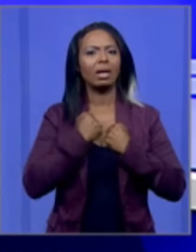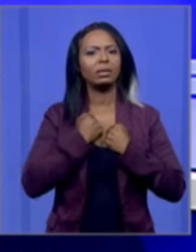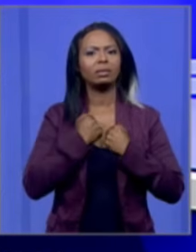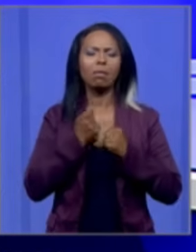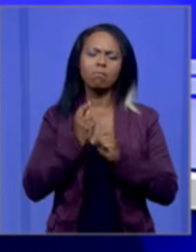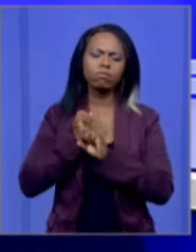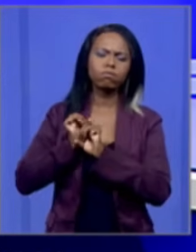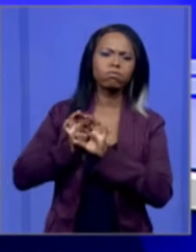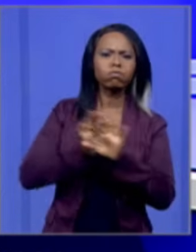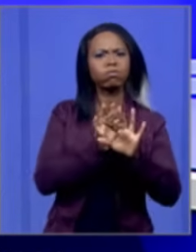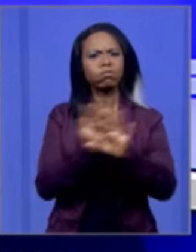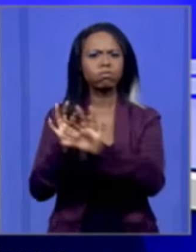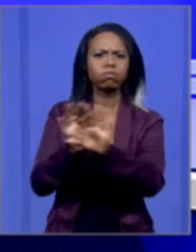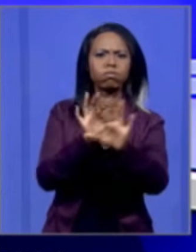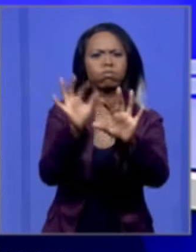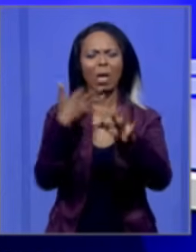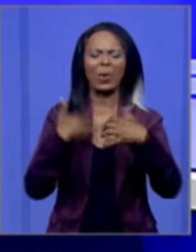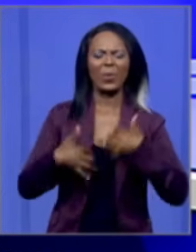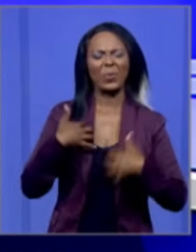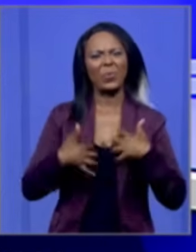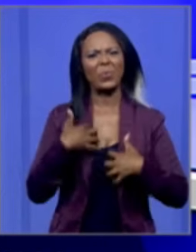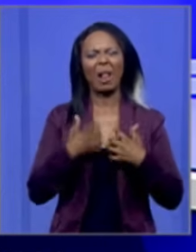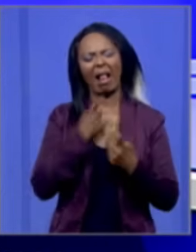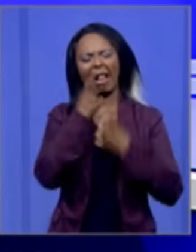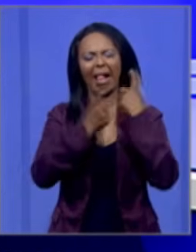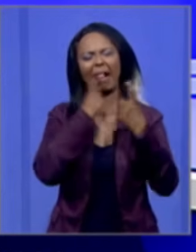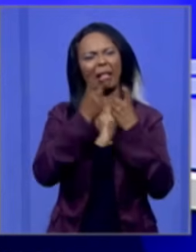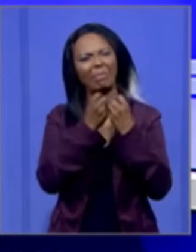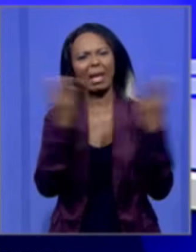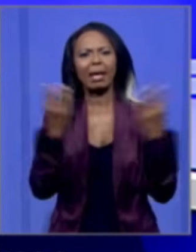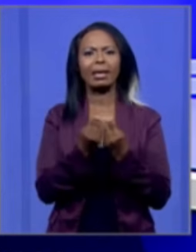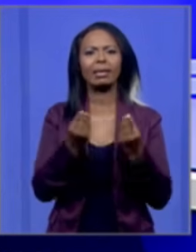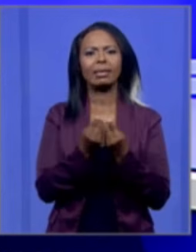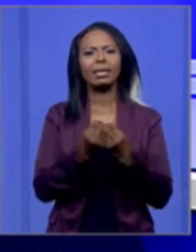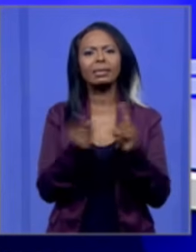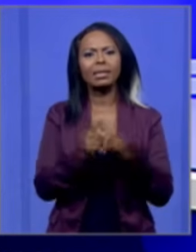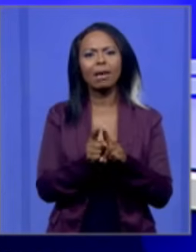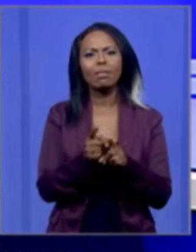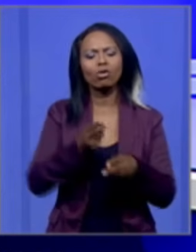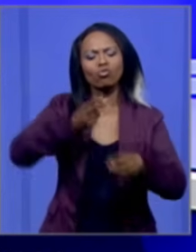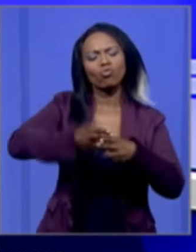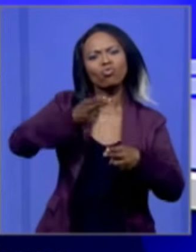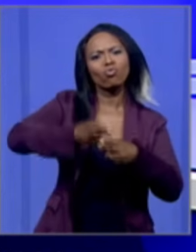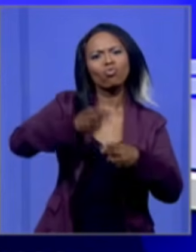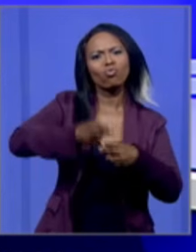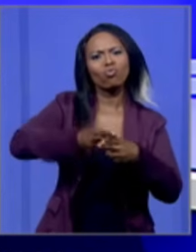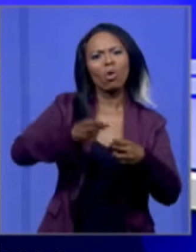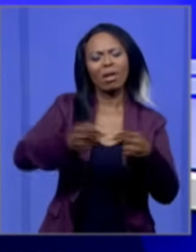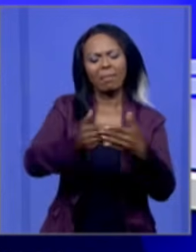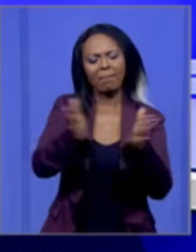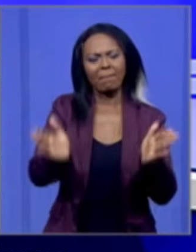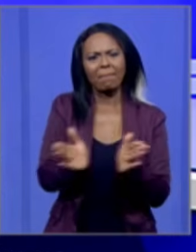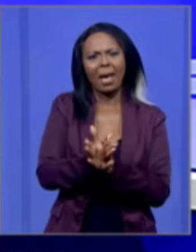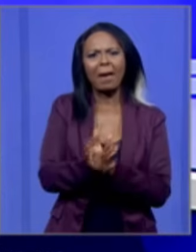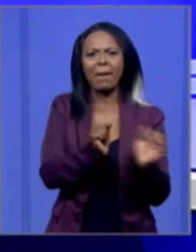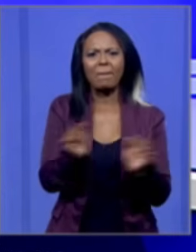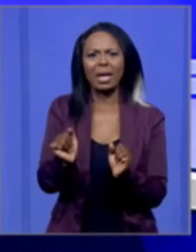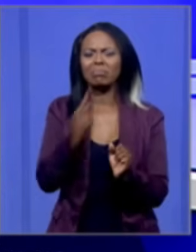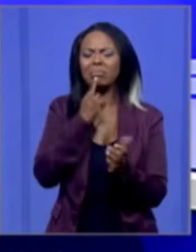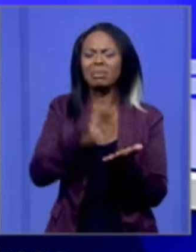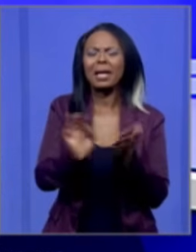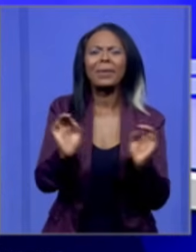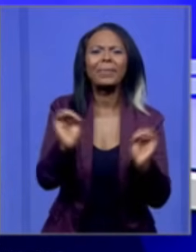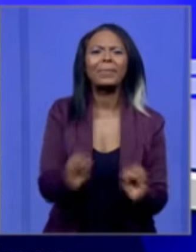seo ka ge ba lla ka dilwana-lwana tše mmalwa go akaretšwa dintlwana tša go tshwela mare tšeo di sa hlwekago